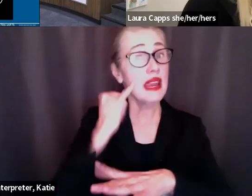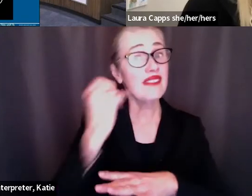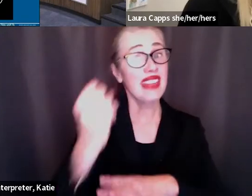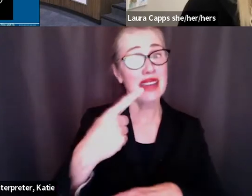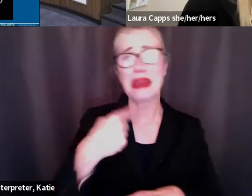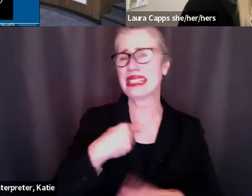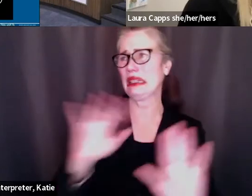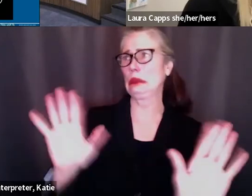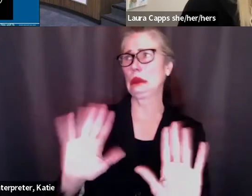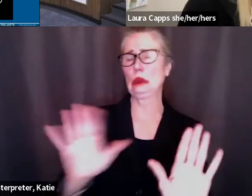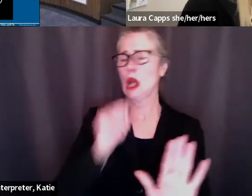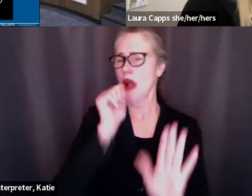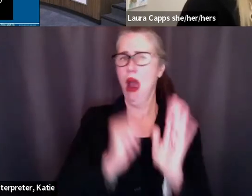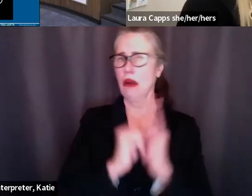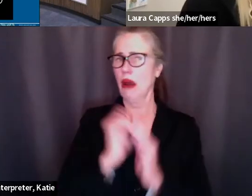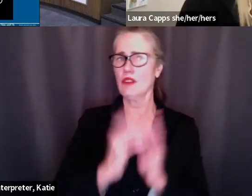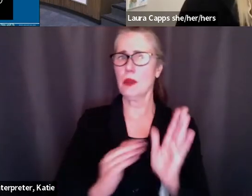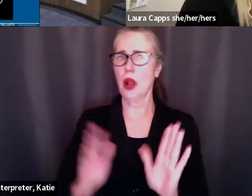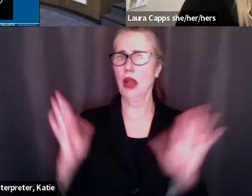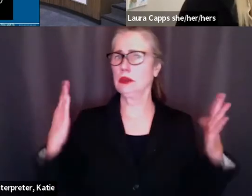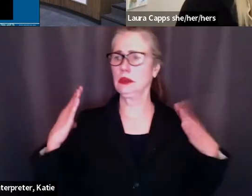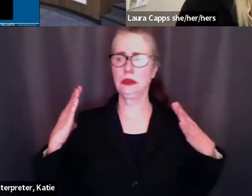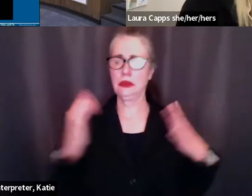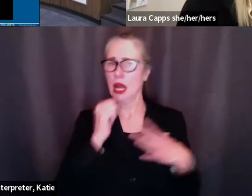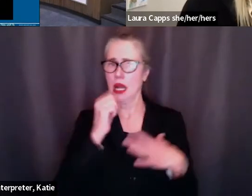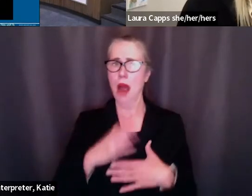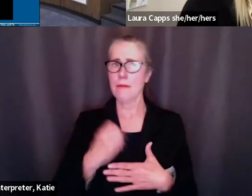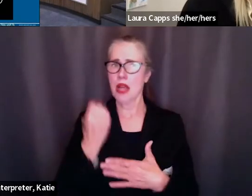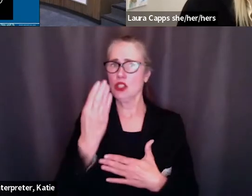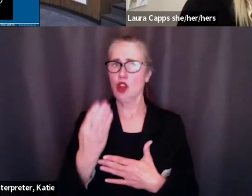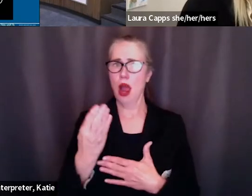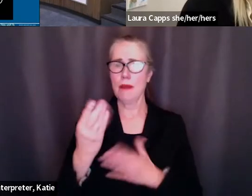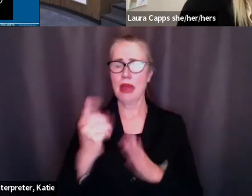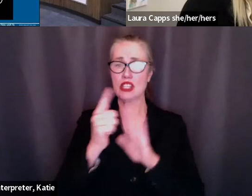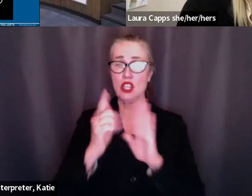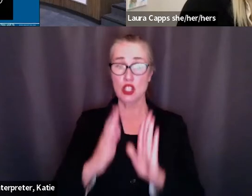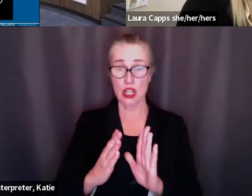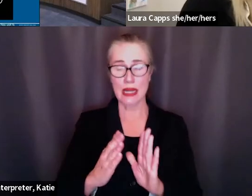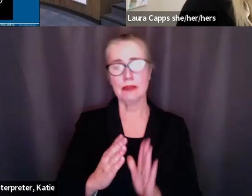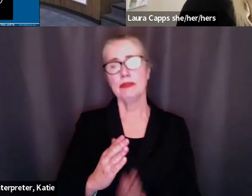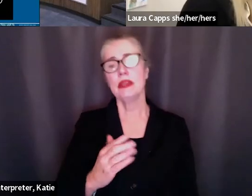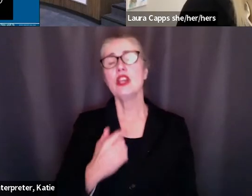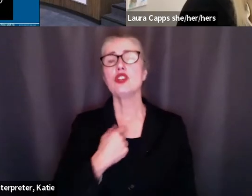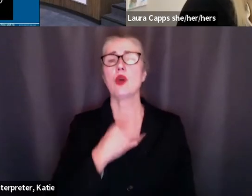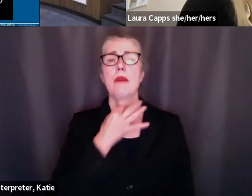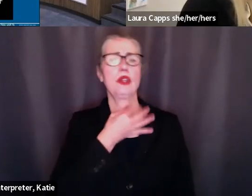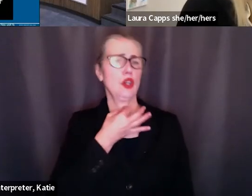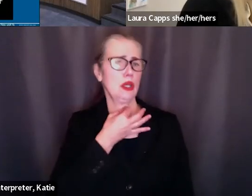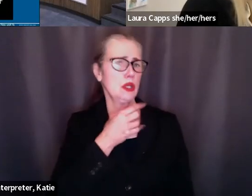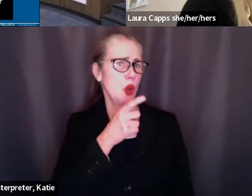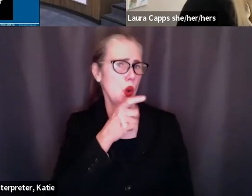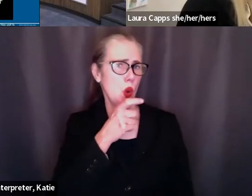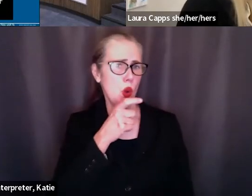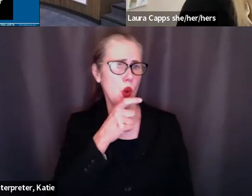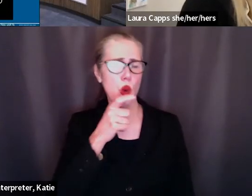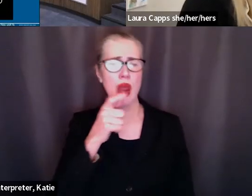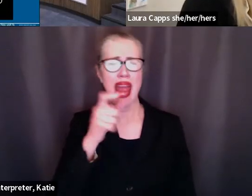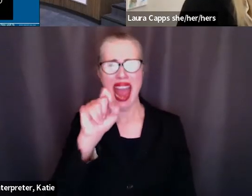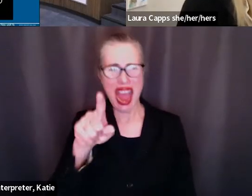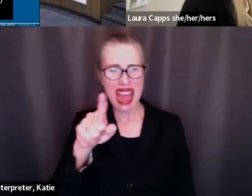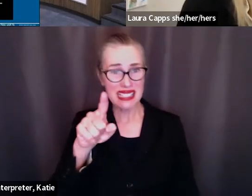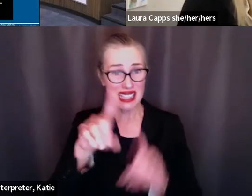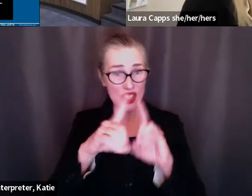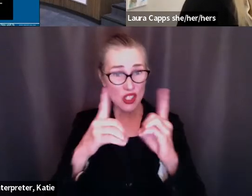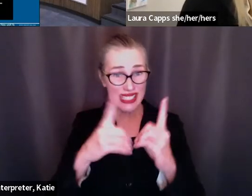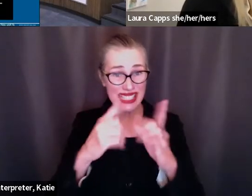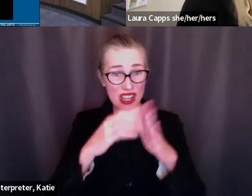uncomfortable to do so it's not my job as an attorney so the question i have is who asked district council to provide an opinion